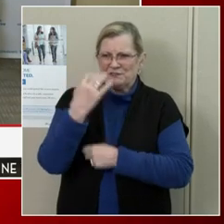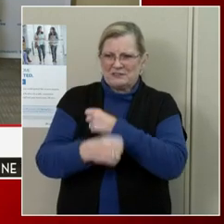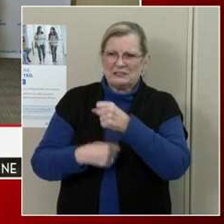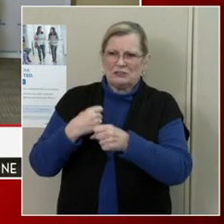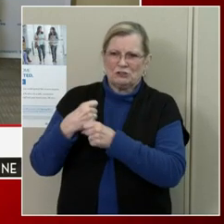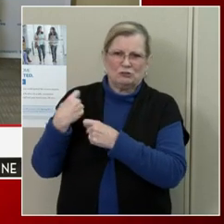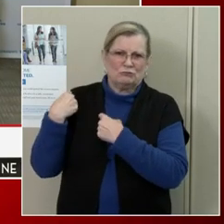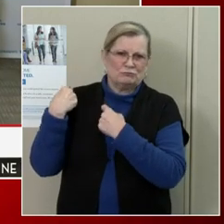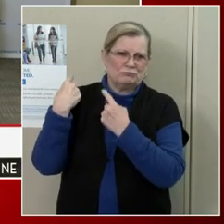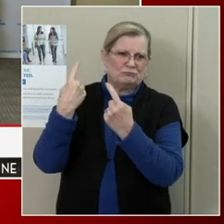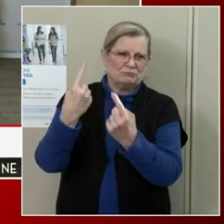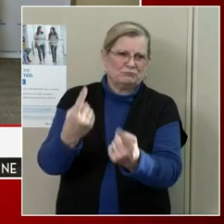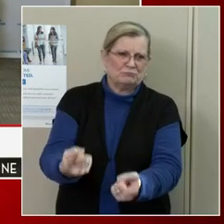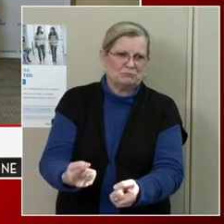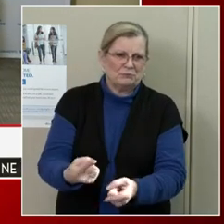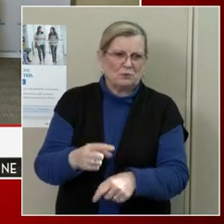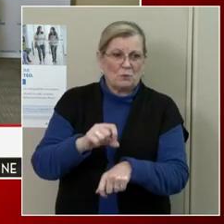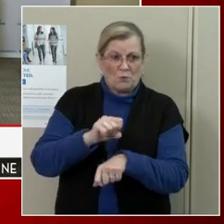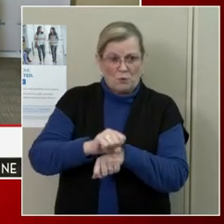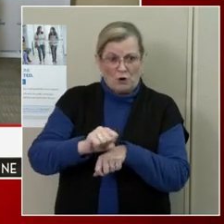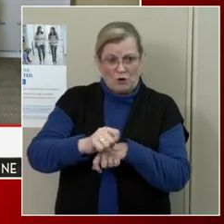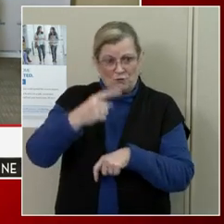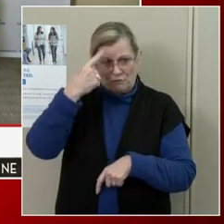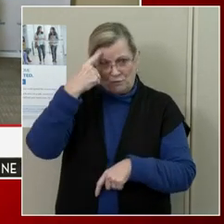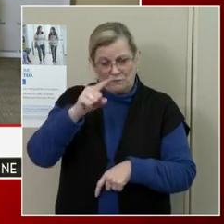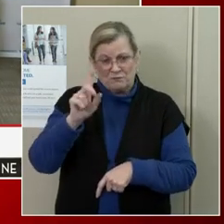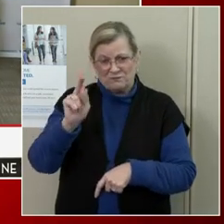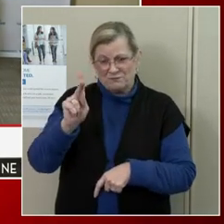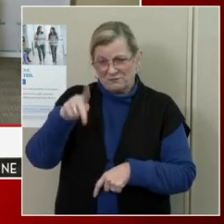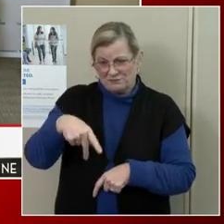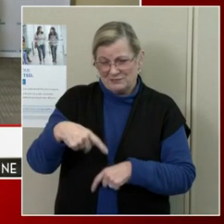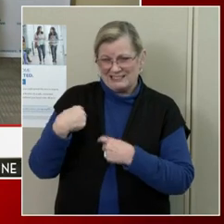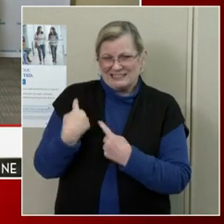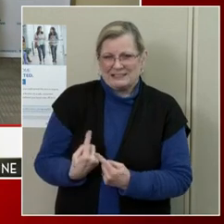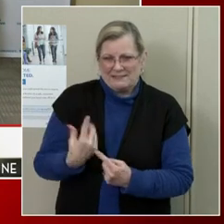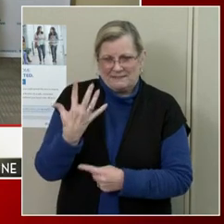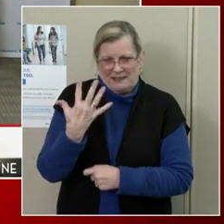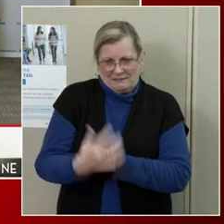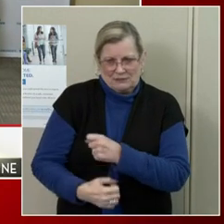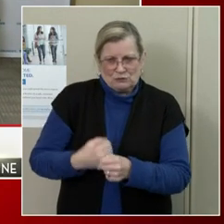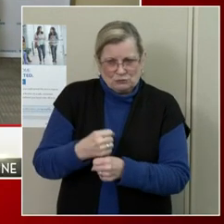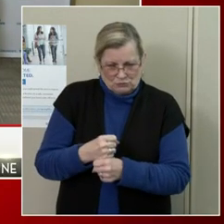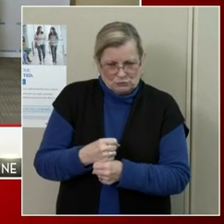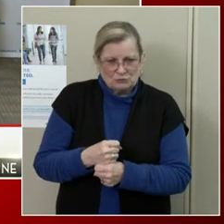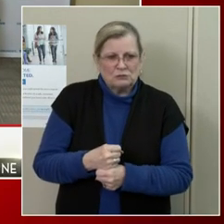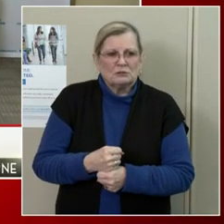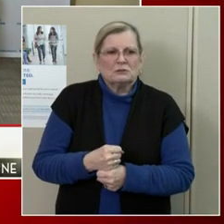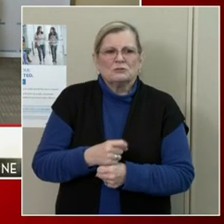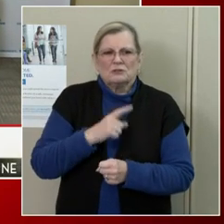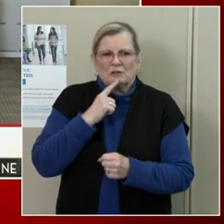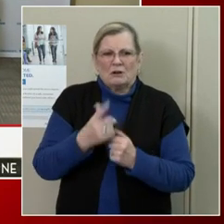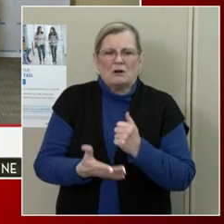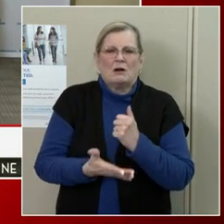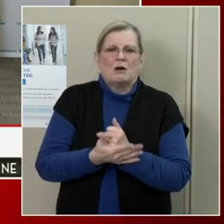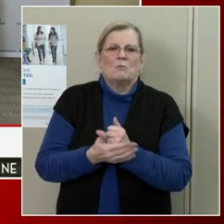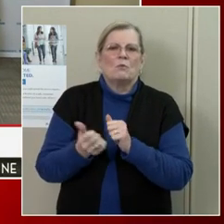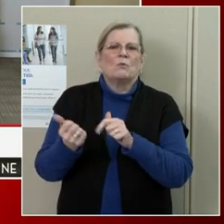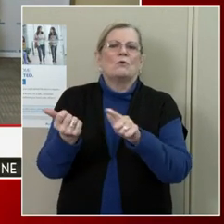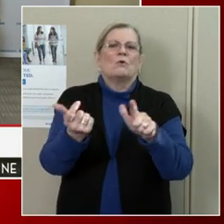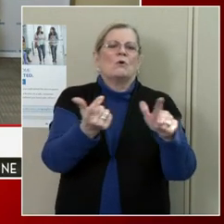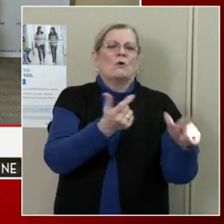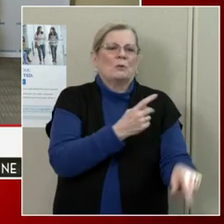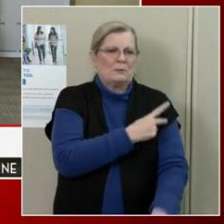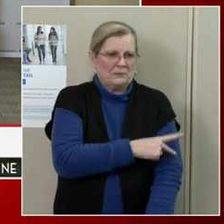worked for Kaiser Permanente for the last 5 years, and she helps serve all our patients downstairs in our 24/7 urgent care.